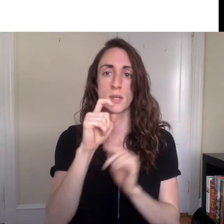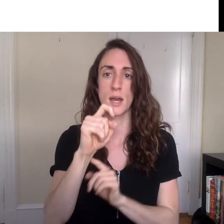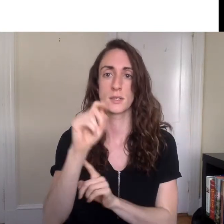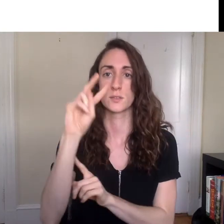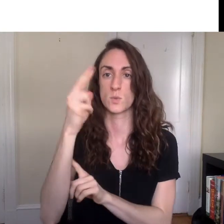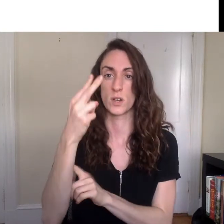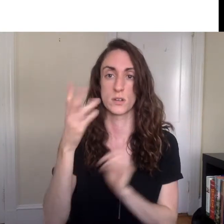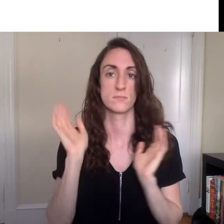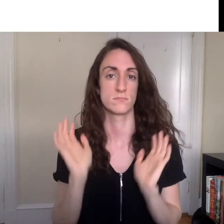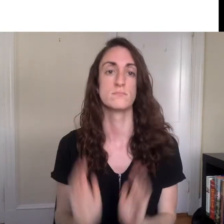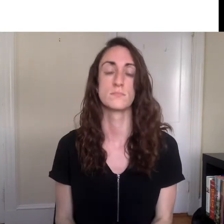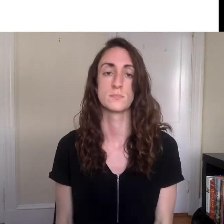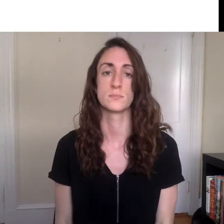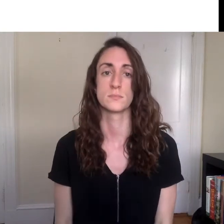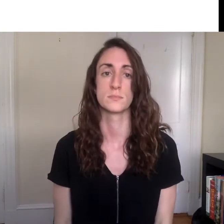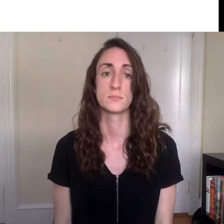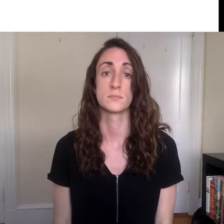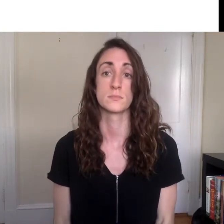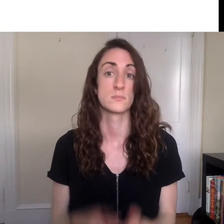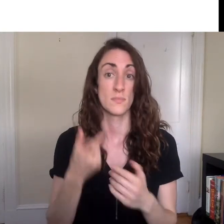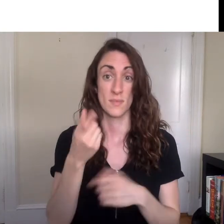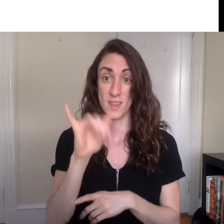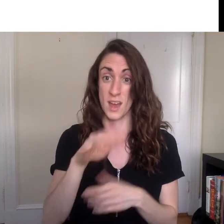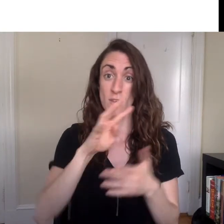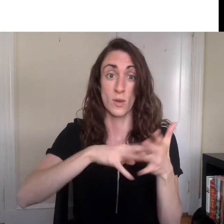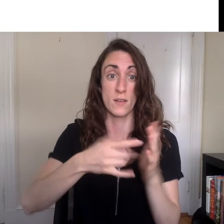y equals x squared.